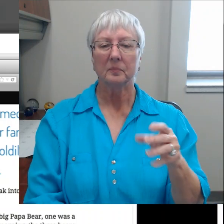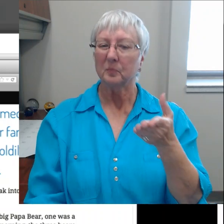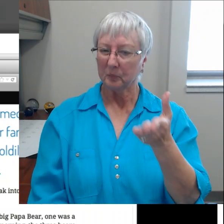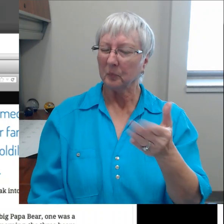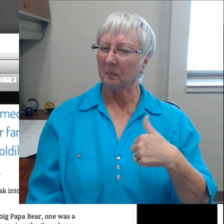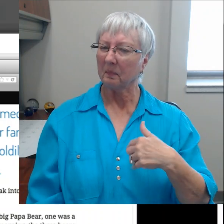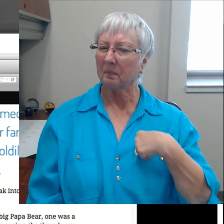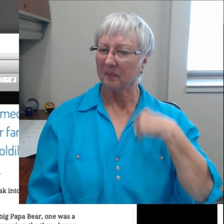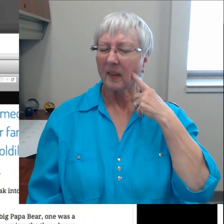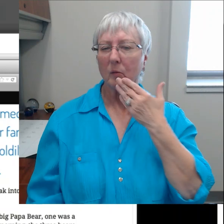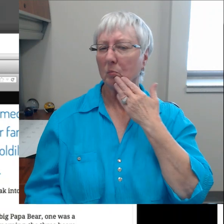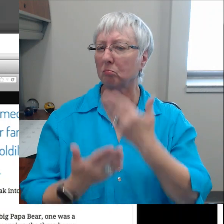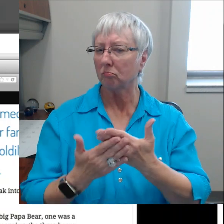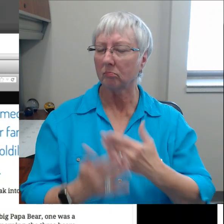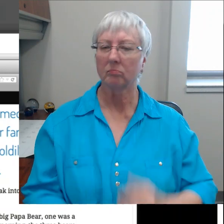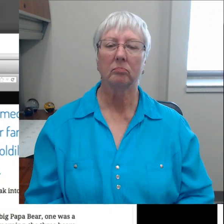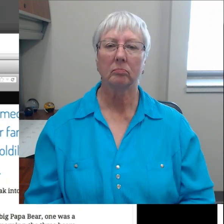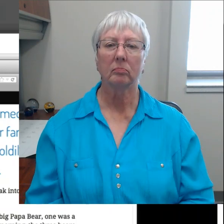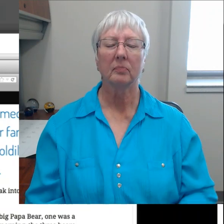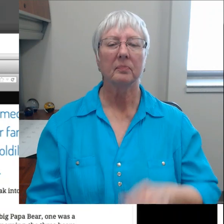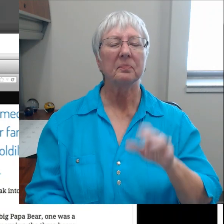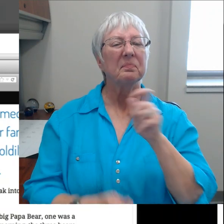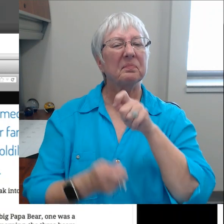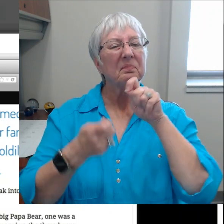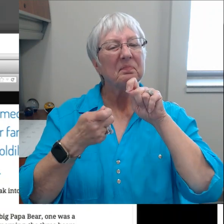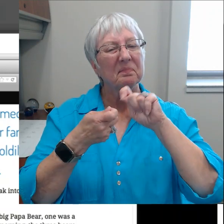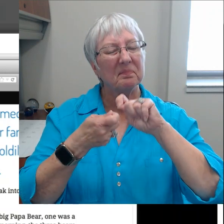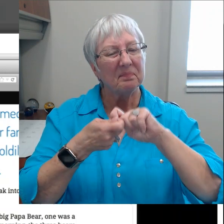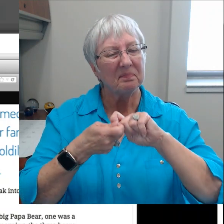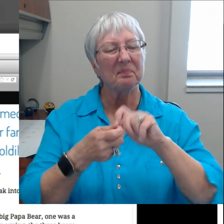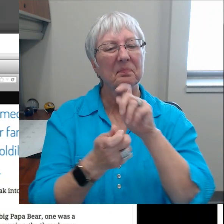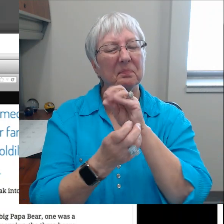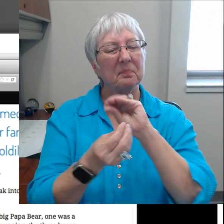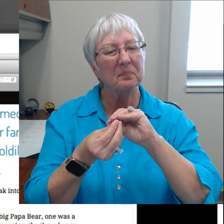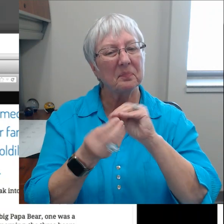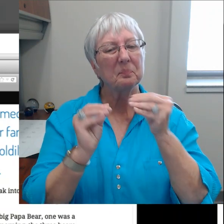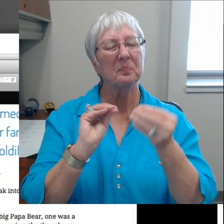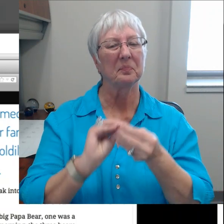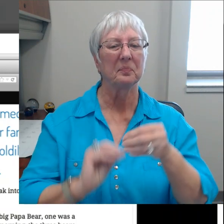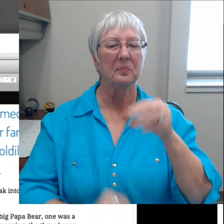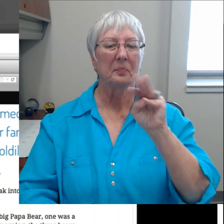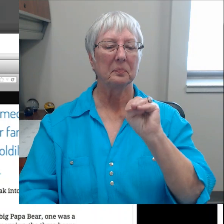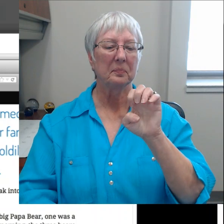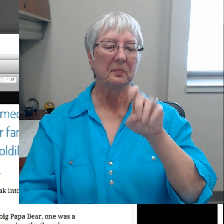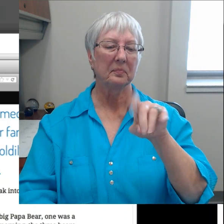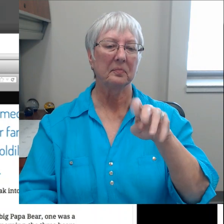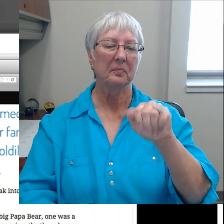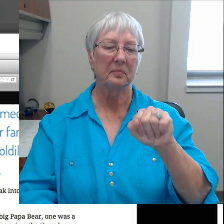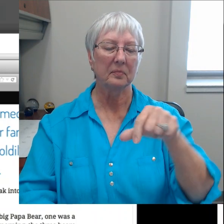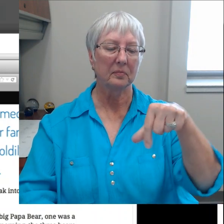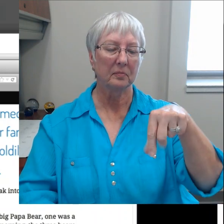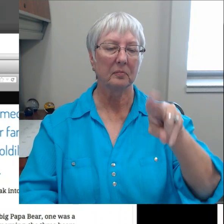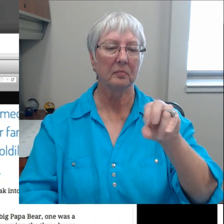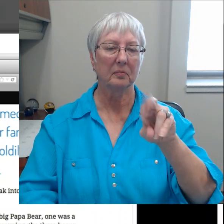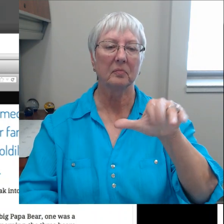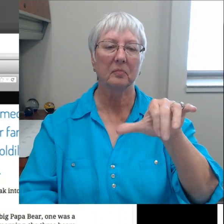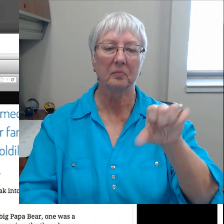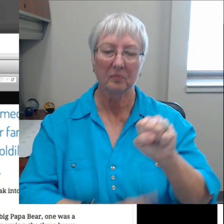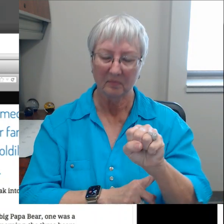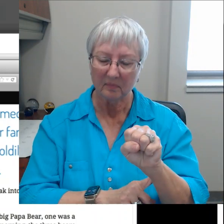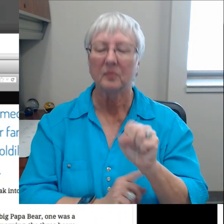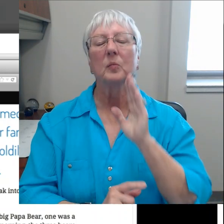readability now. The exact number of media queries or type tweak points that we need to add, and exactly at what ranges we need to add them at, will